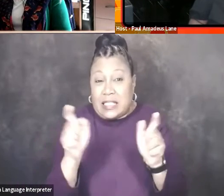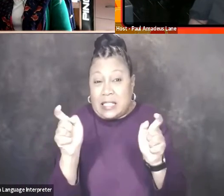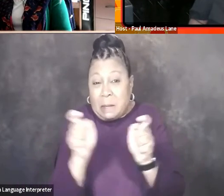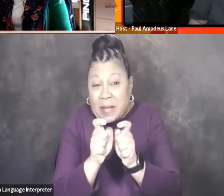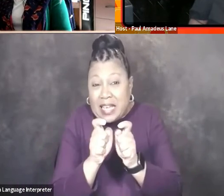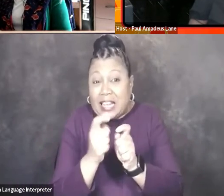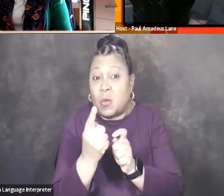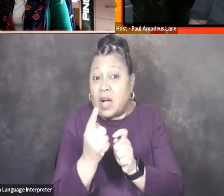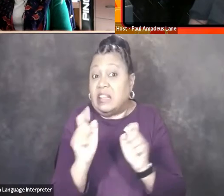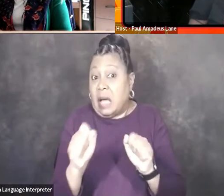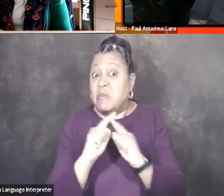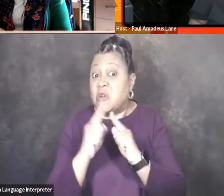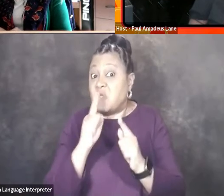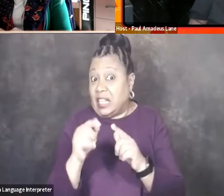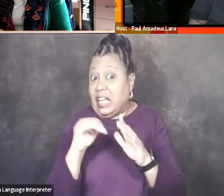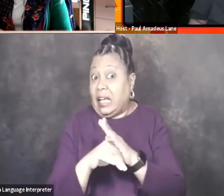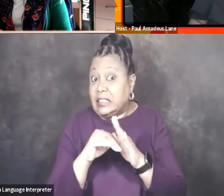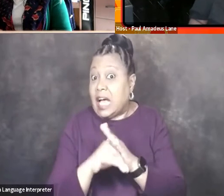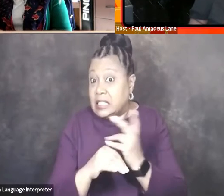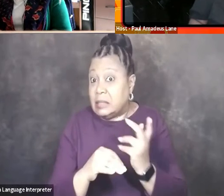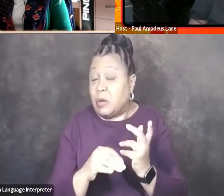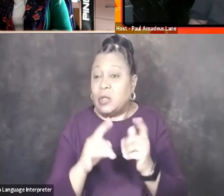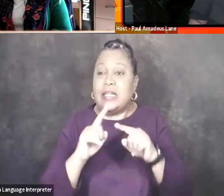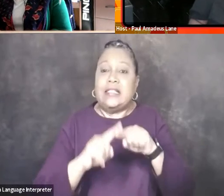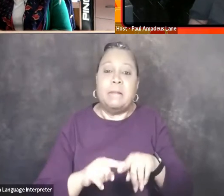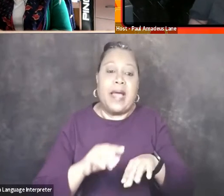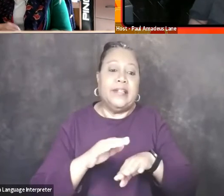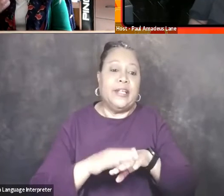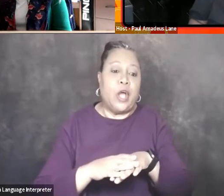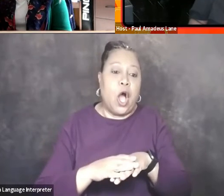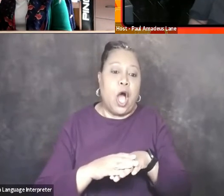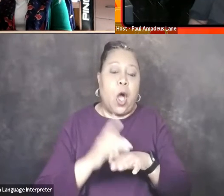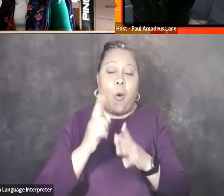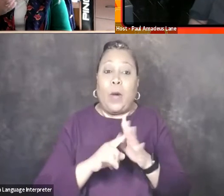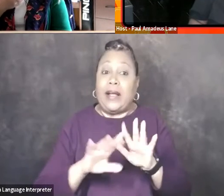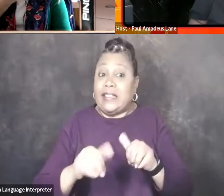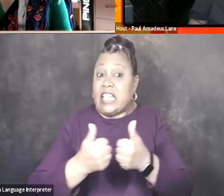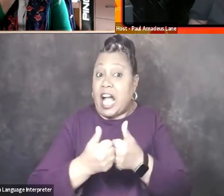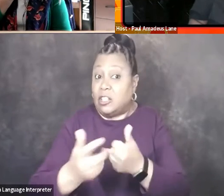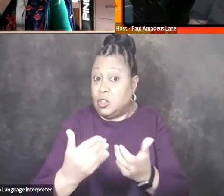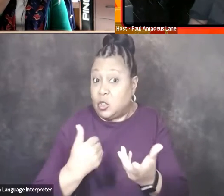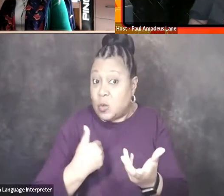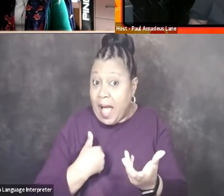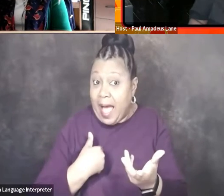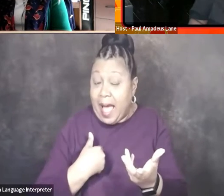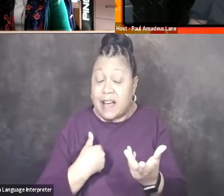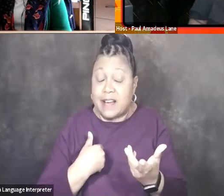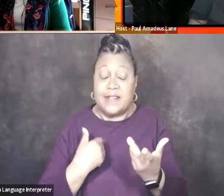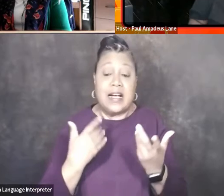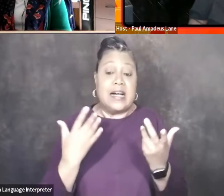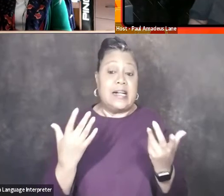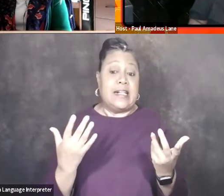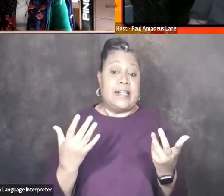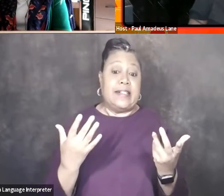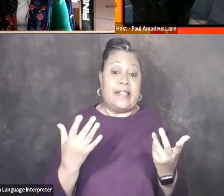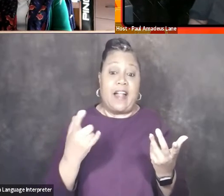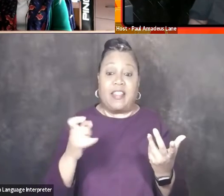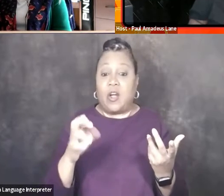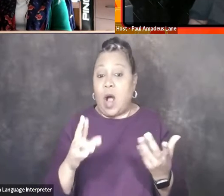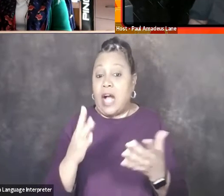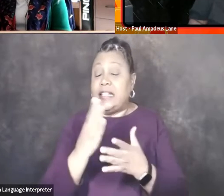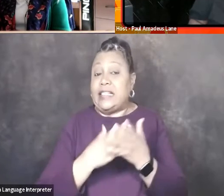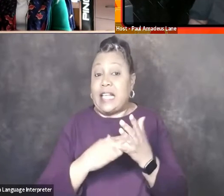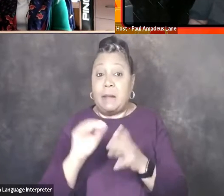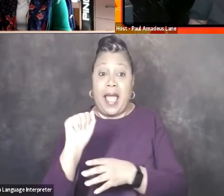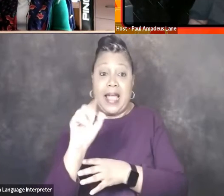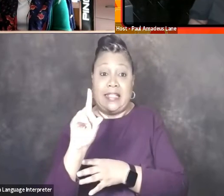can be very accessible depending on what challenges you have. There are some